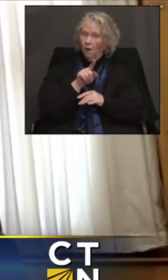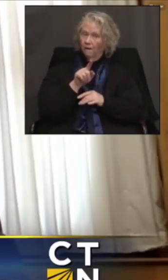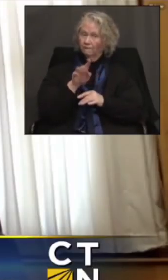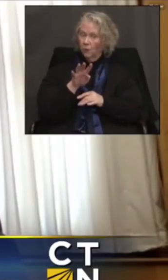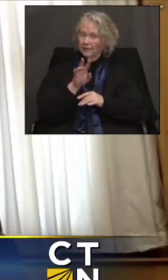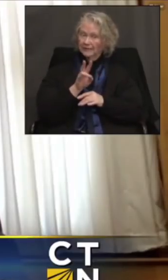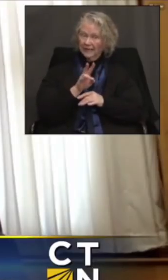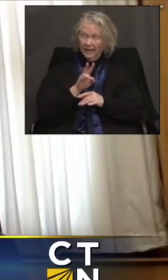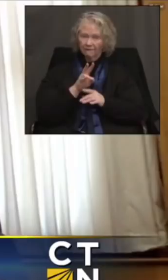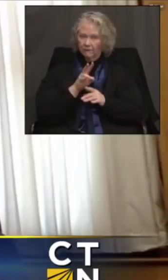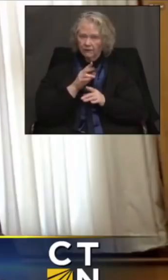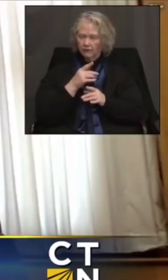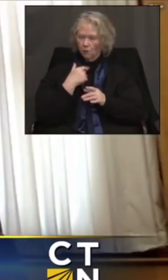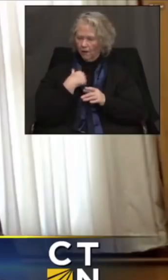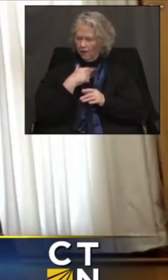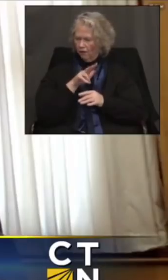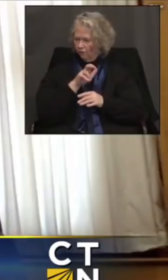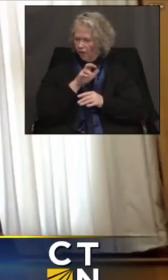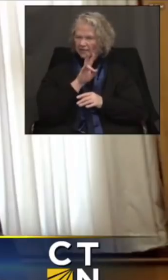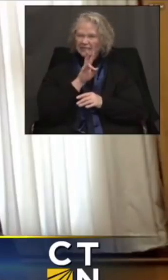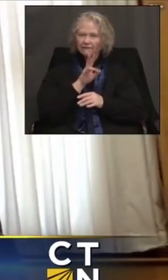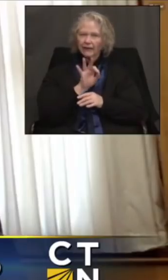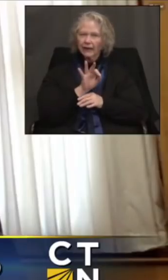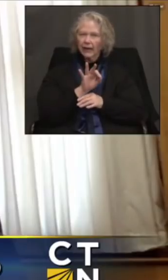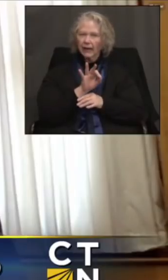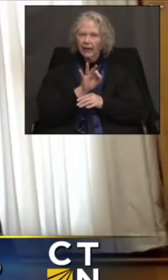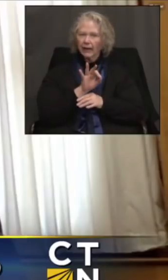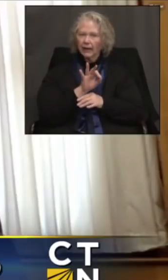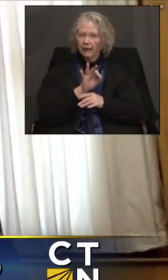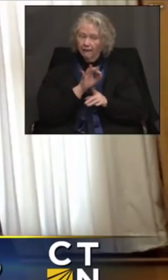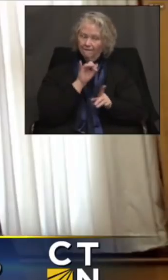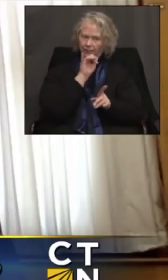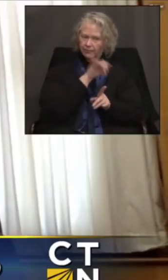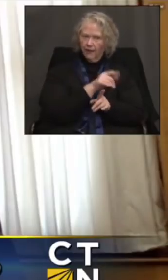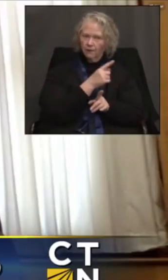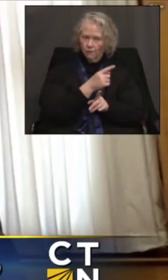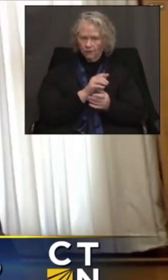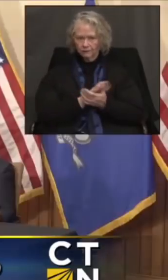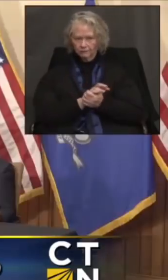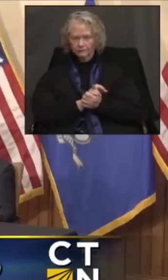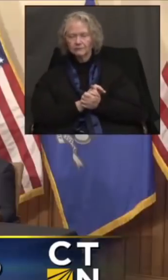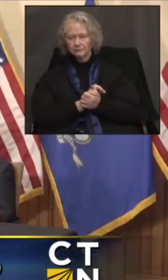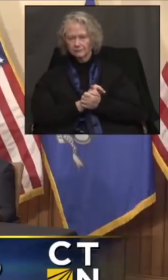we're up to 379 cases identified of that variant at this point.